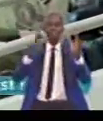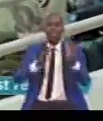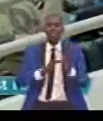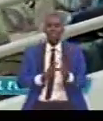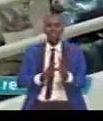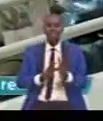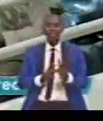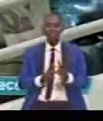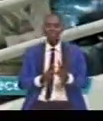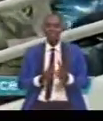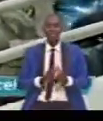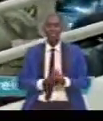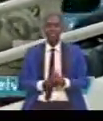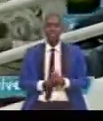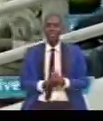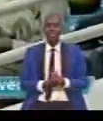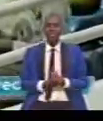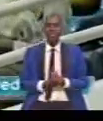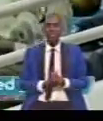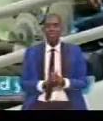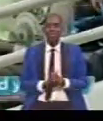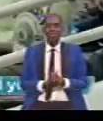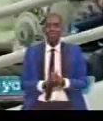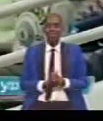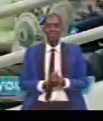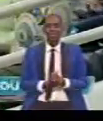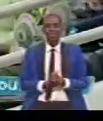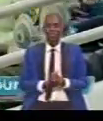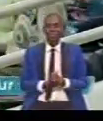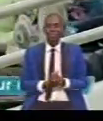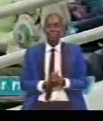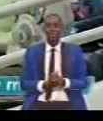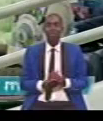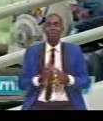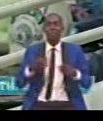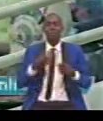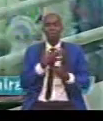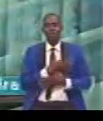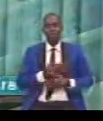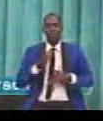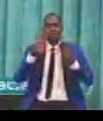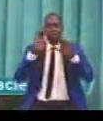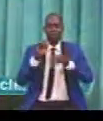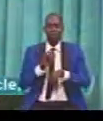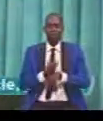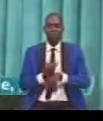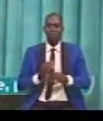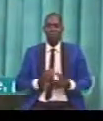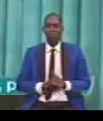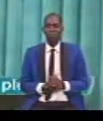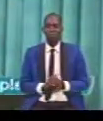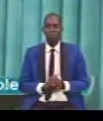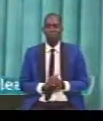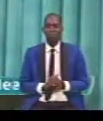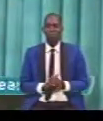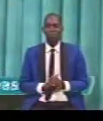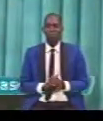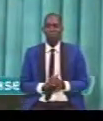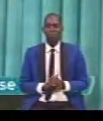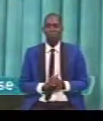Jesus. Jesus. Go and enjoy your miracle. The next testifier.